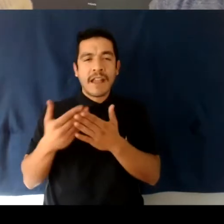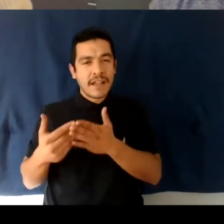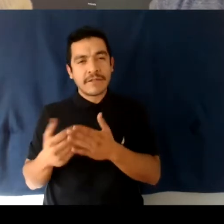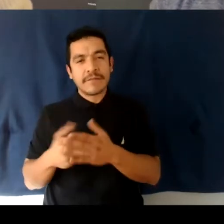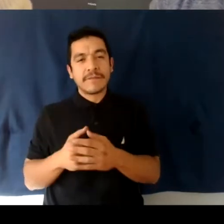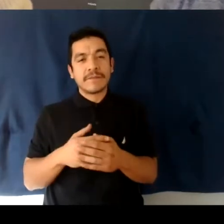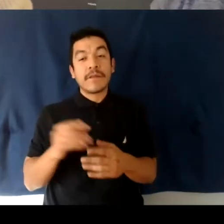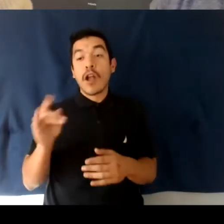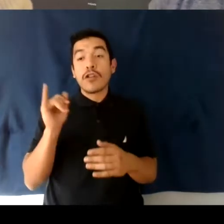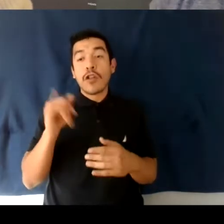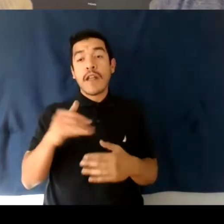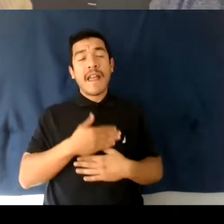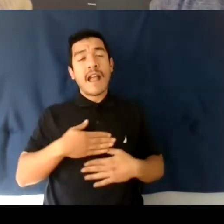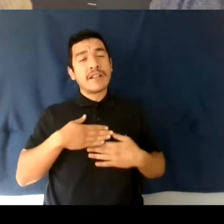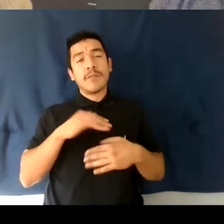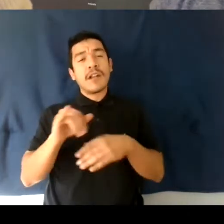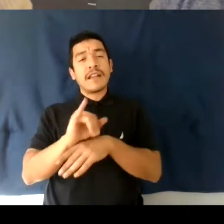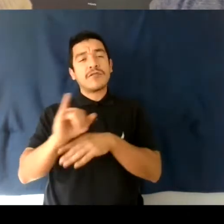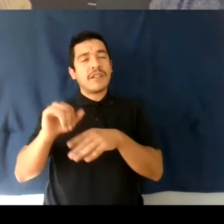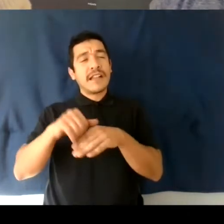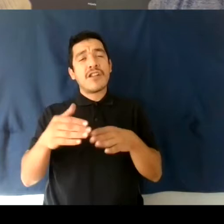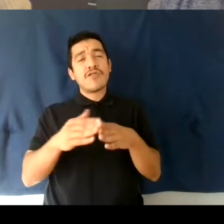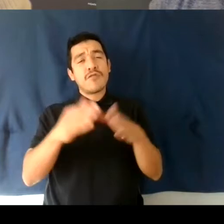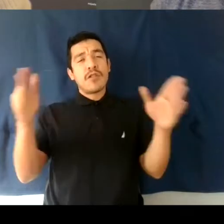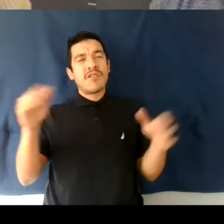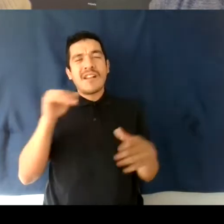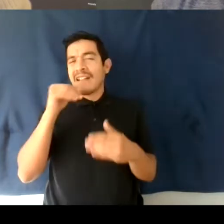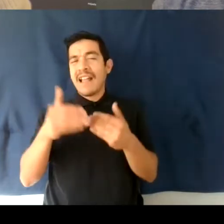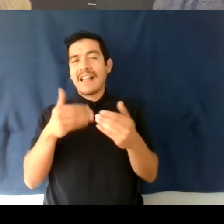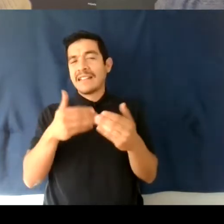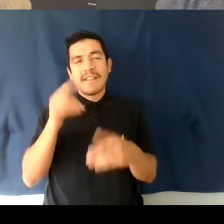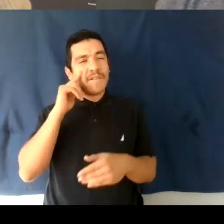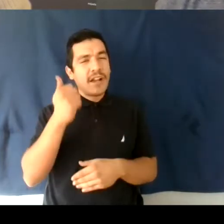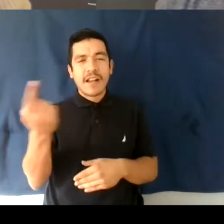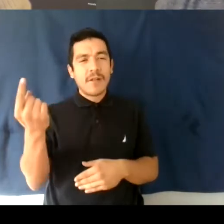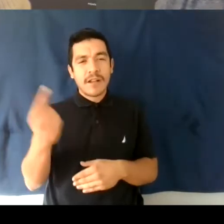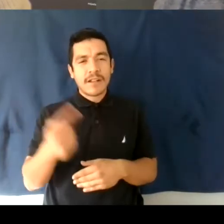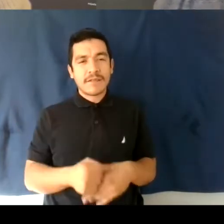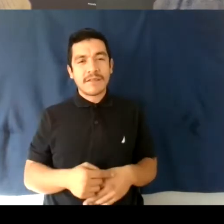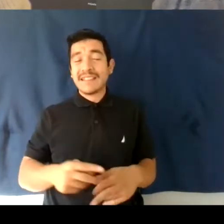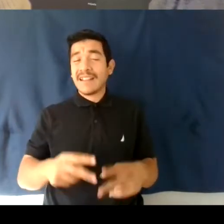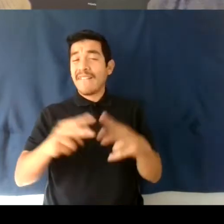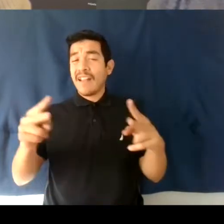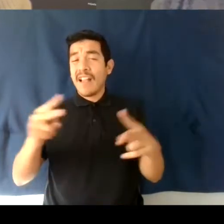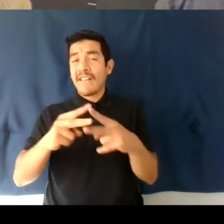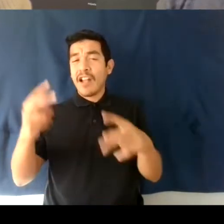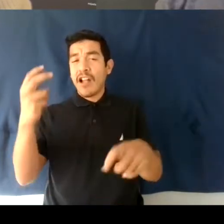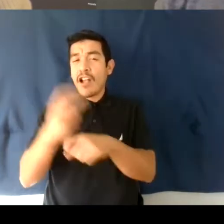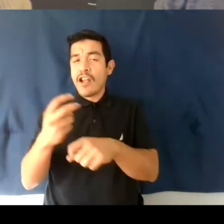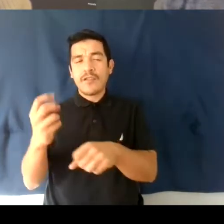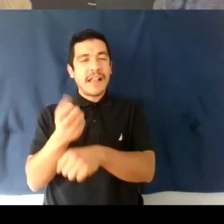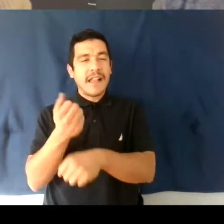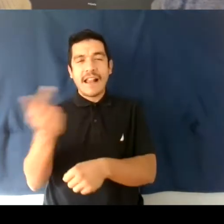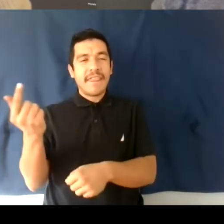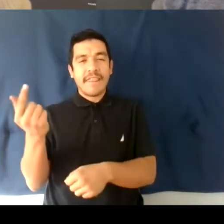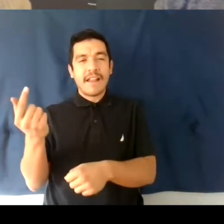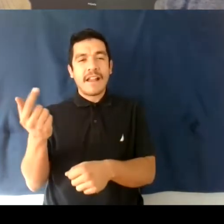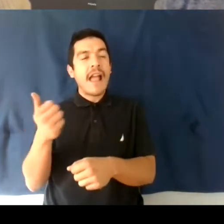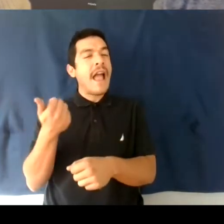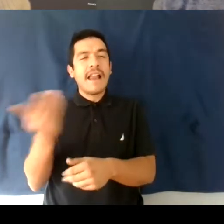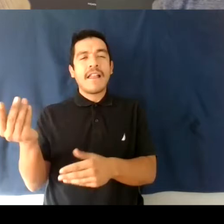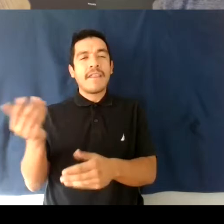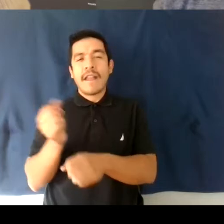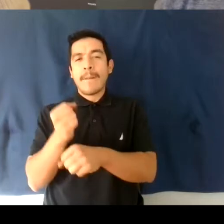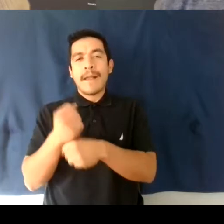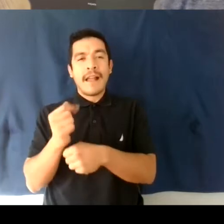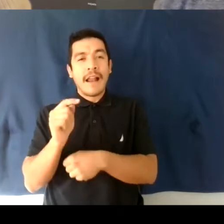like the entertainment industry in general is not easy for anyone. Like it is very, very hard to get anything made at all. And so then when you add